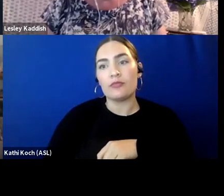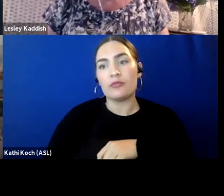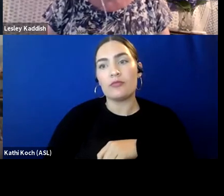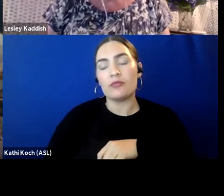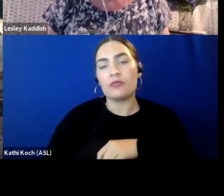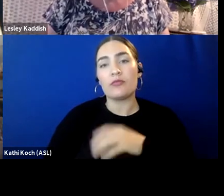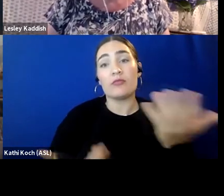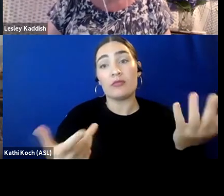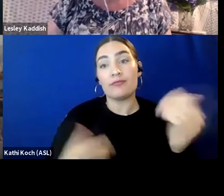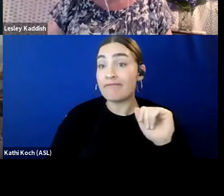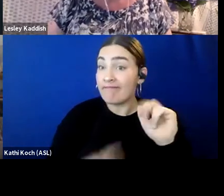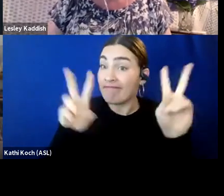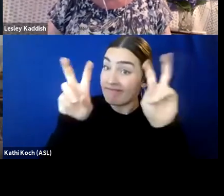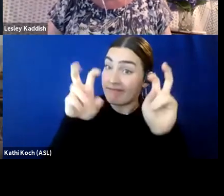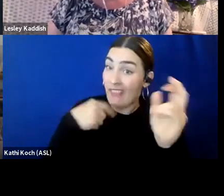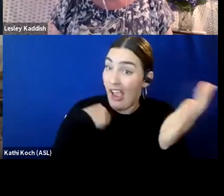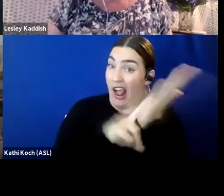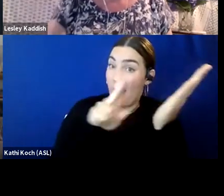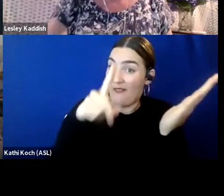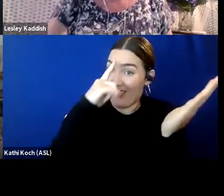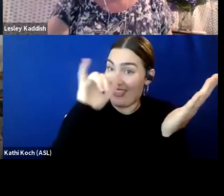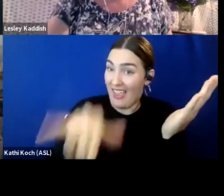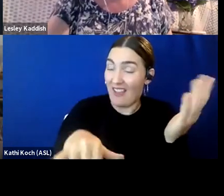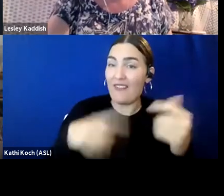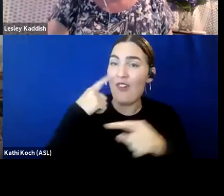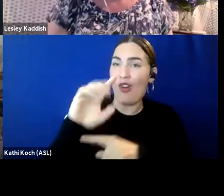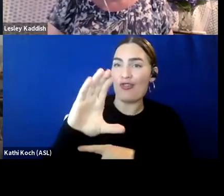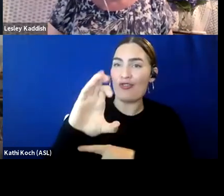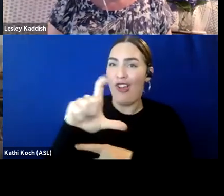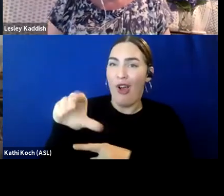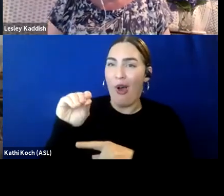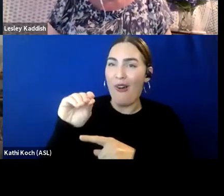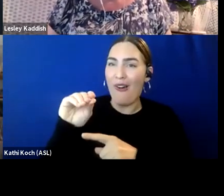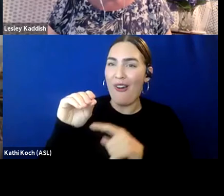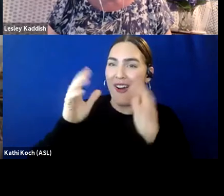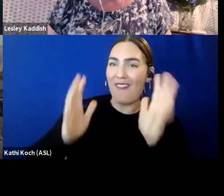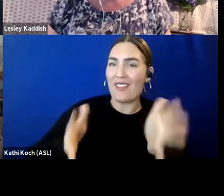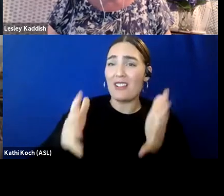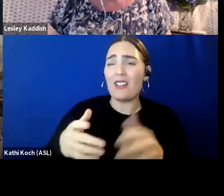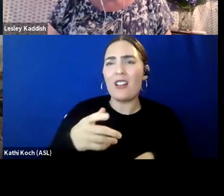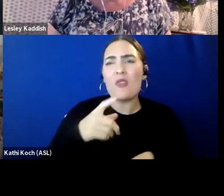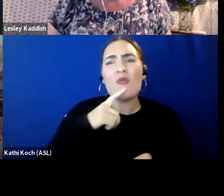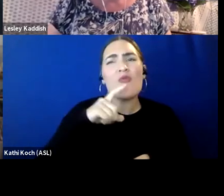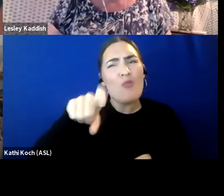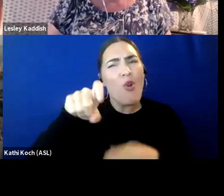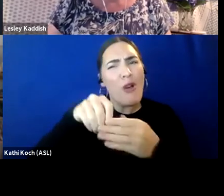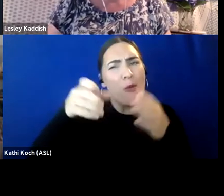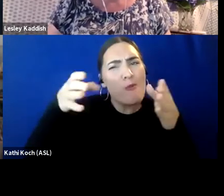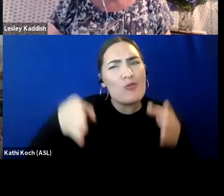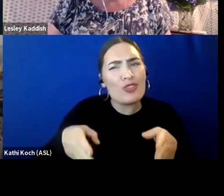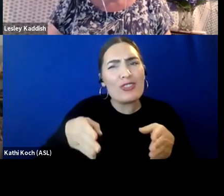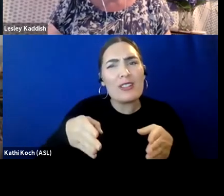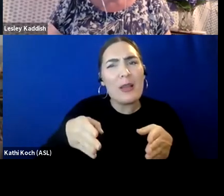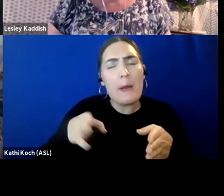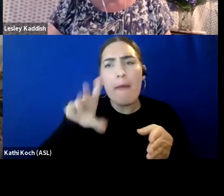I signed up for it. I signed up for Cello Conversations, which I think was supposed to be in person, Rebecca. Then we had to